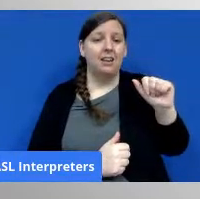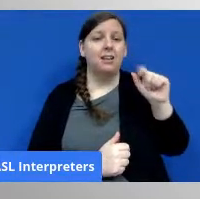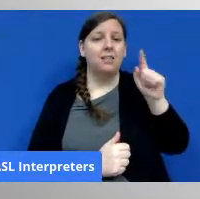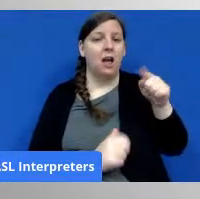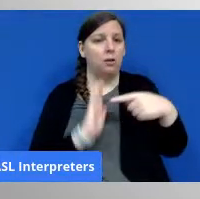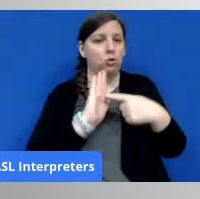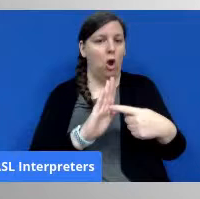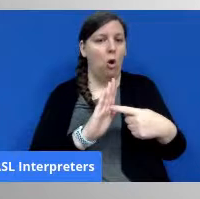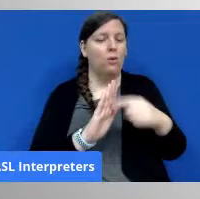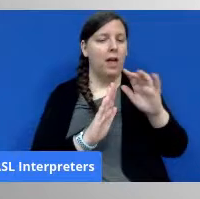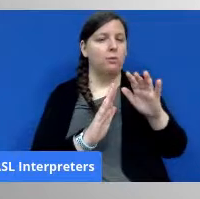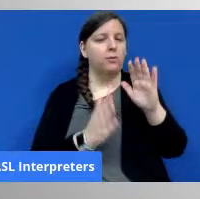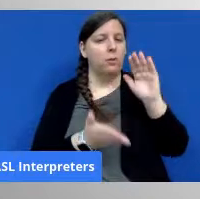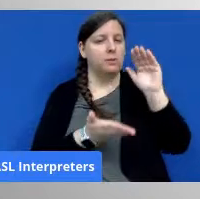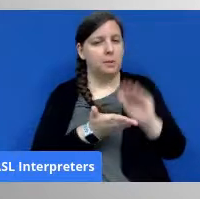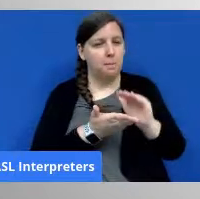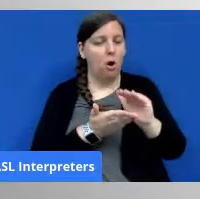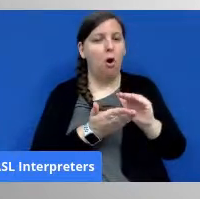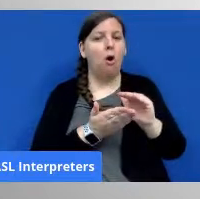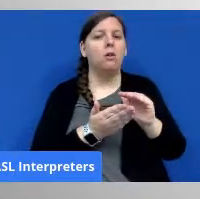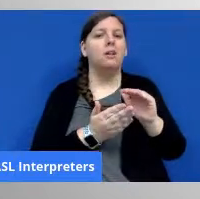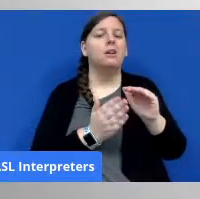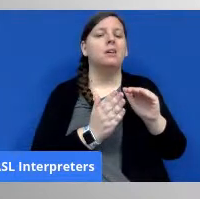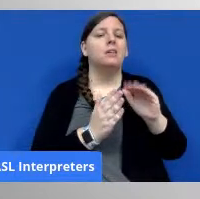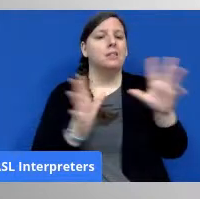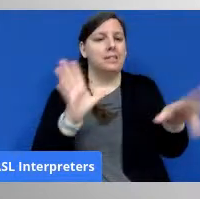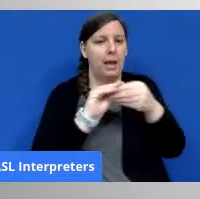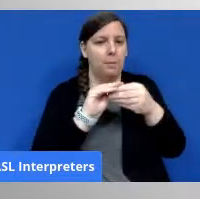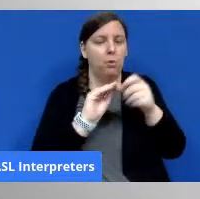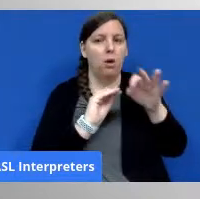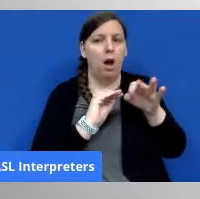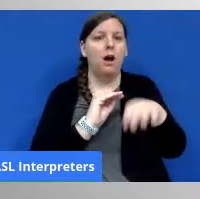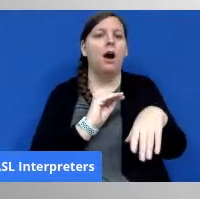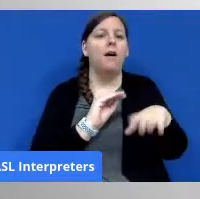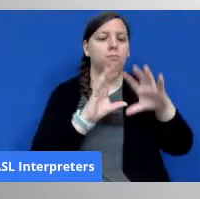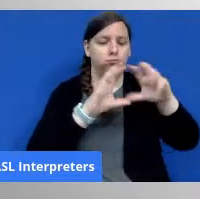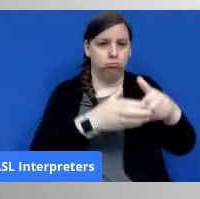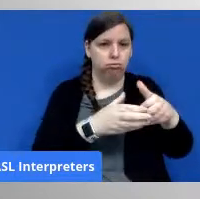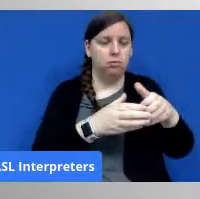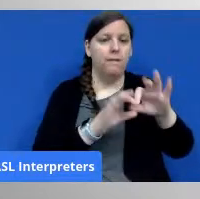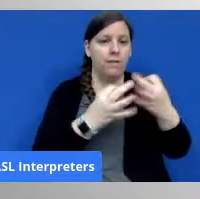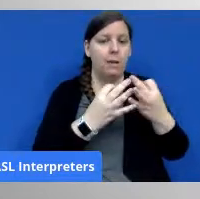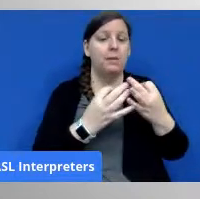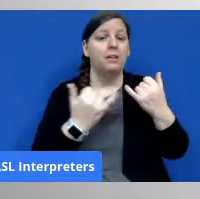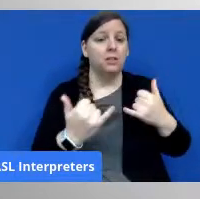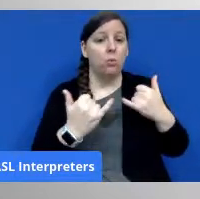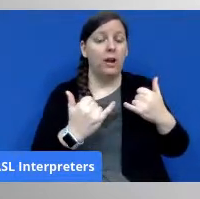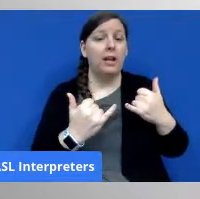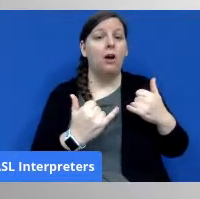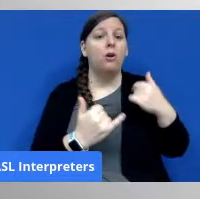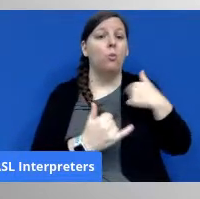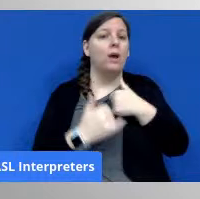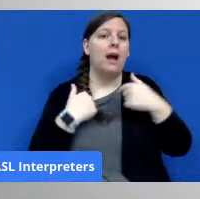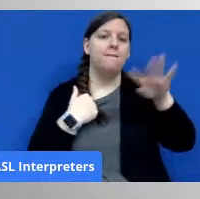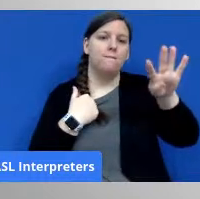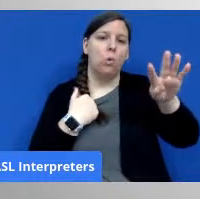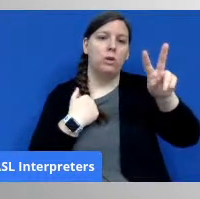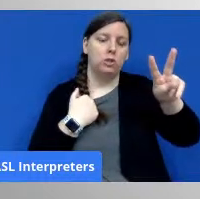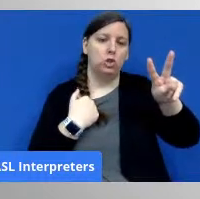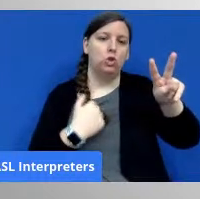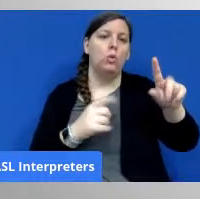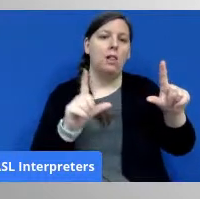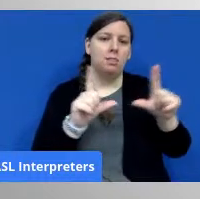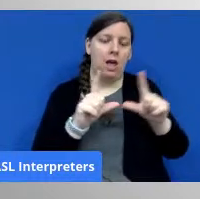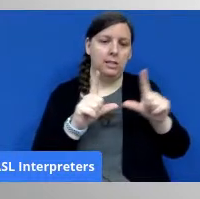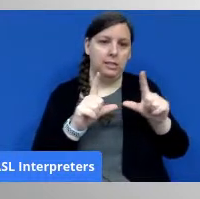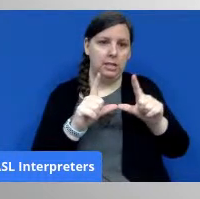from a smaller sample of total child care facilities. So in Athens-Clarke County, right now we have 42 licensed child care facilities. Okay. We have